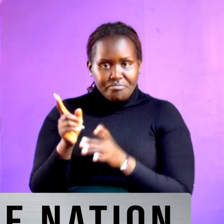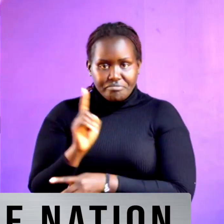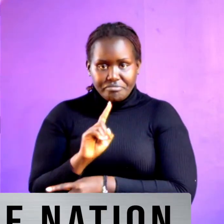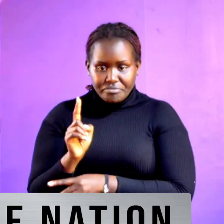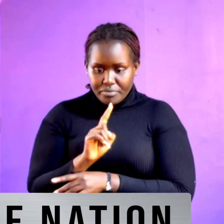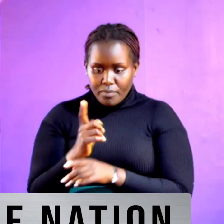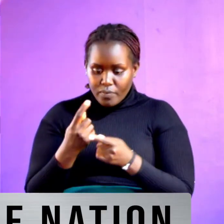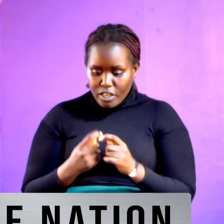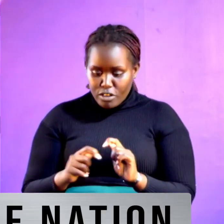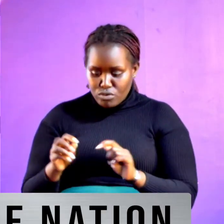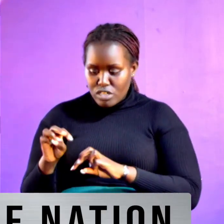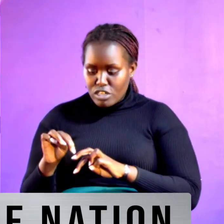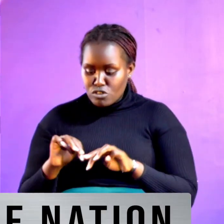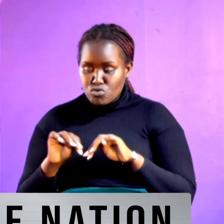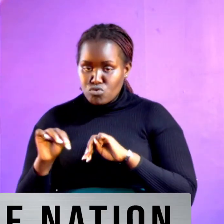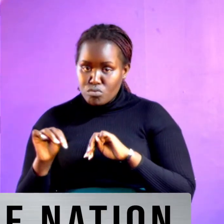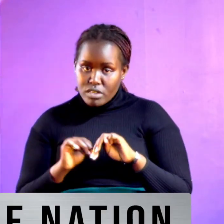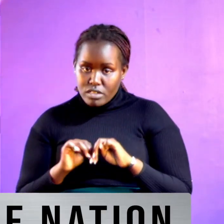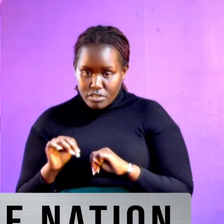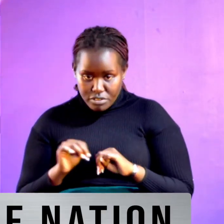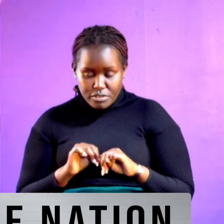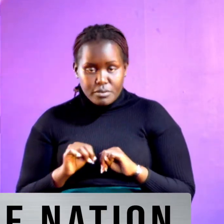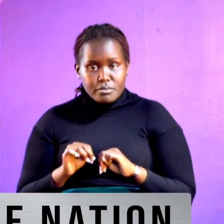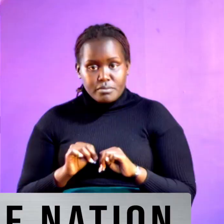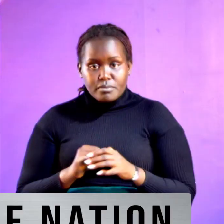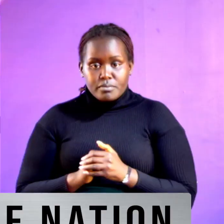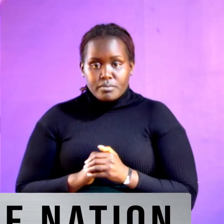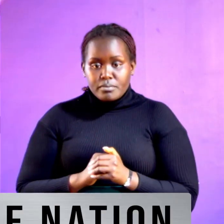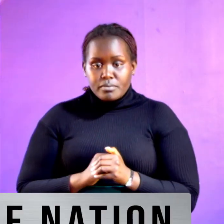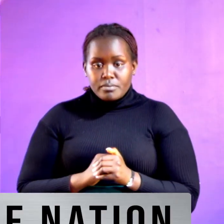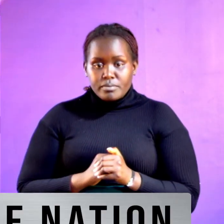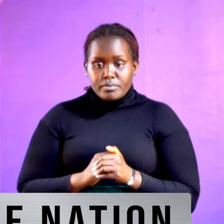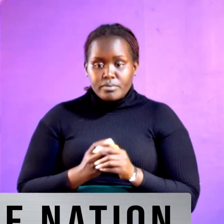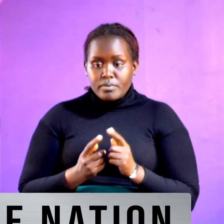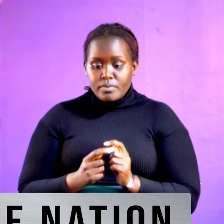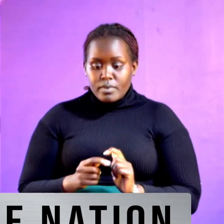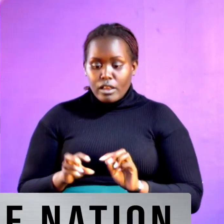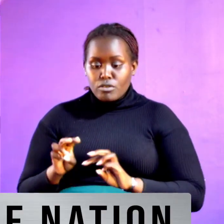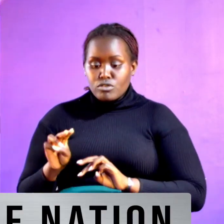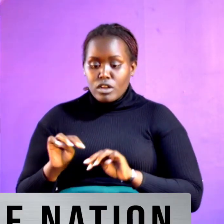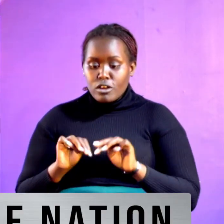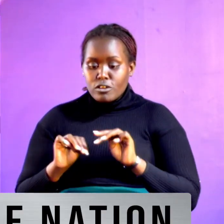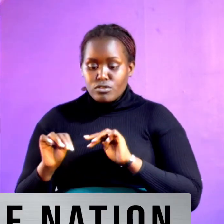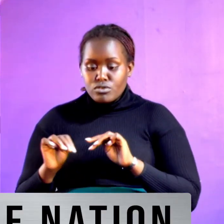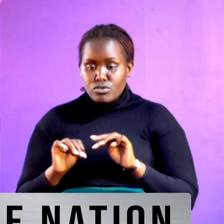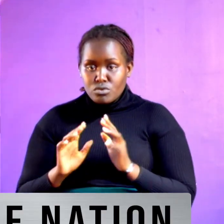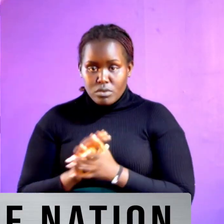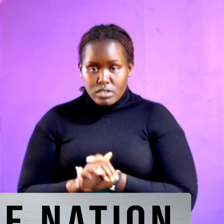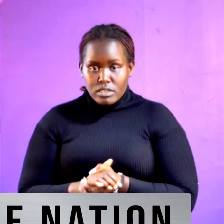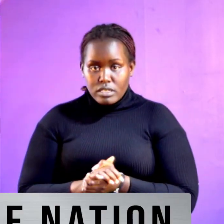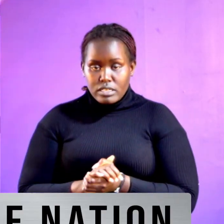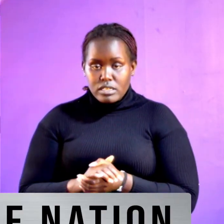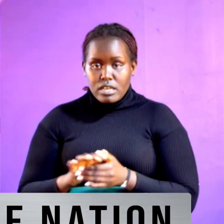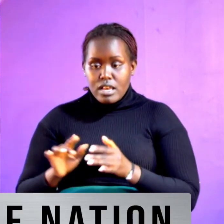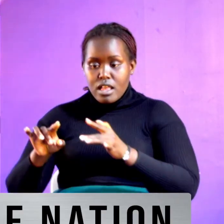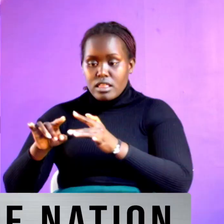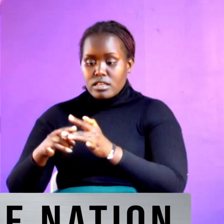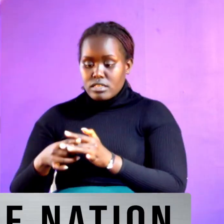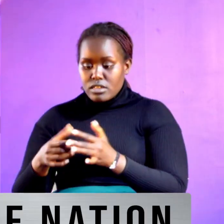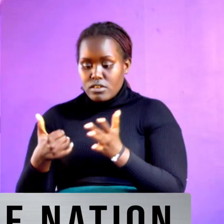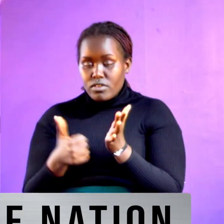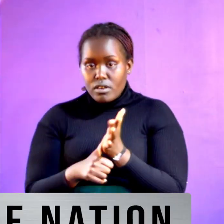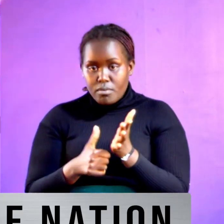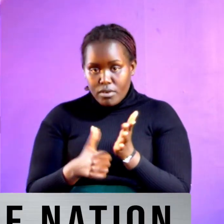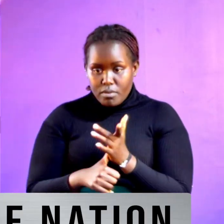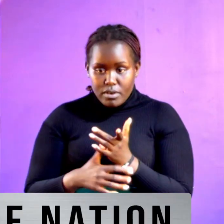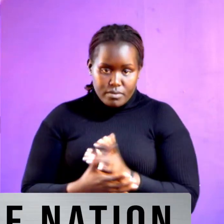you try to manage to, you try and manage, you try to manage the source of the problem, right? You know,